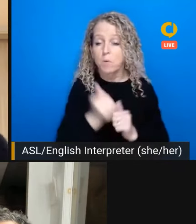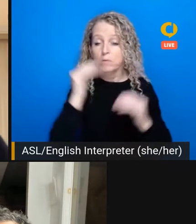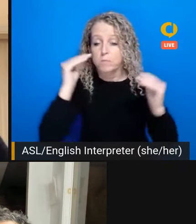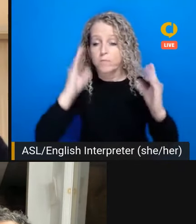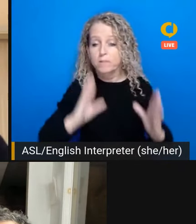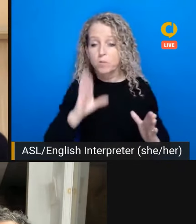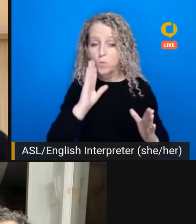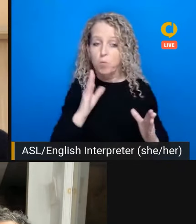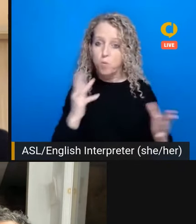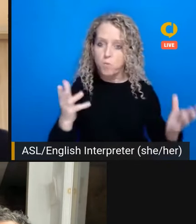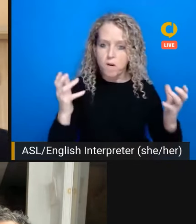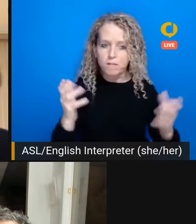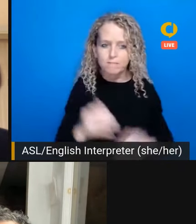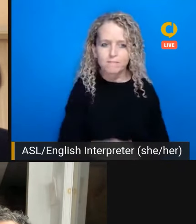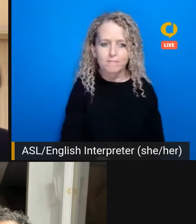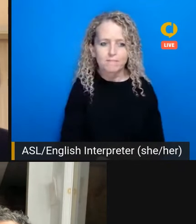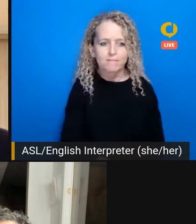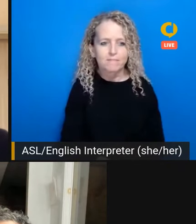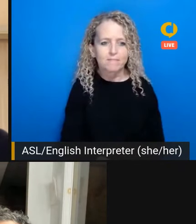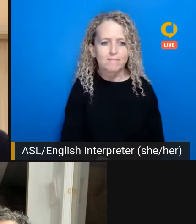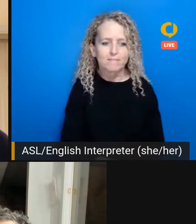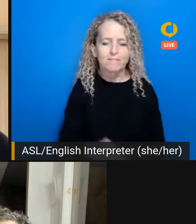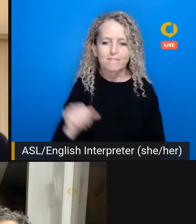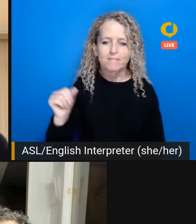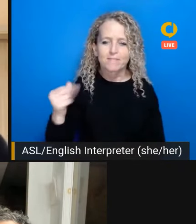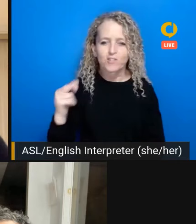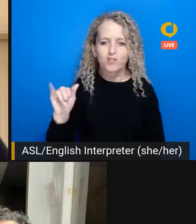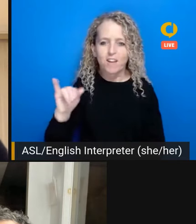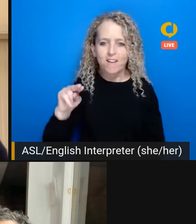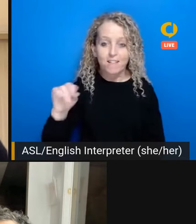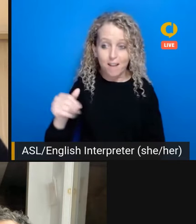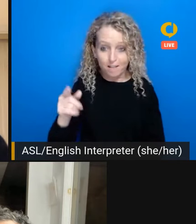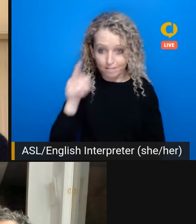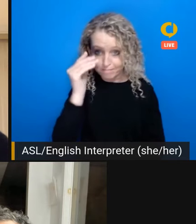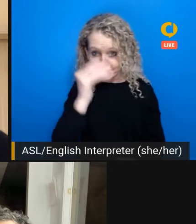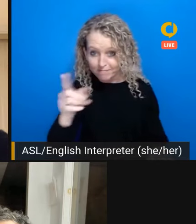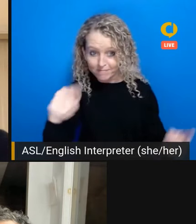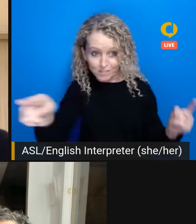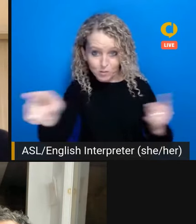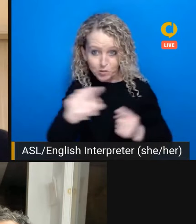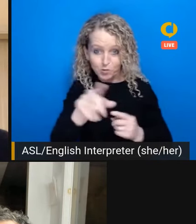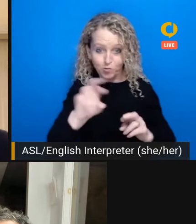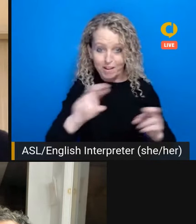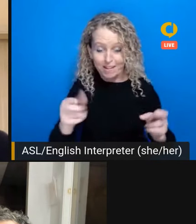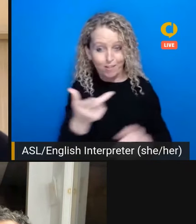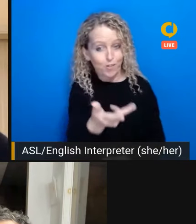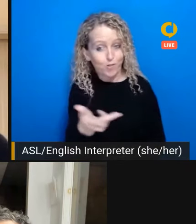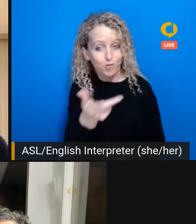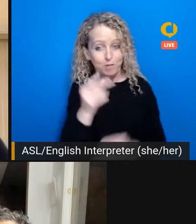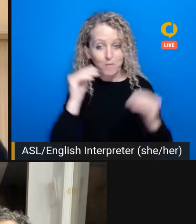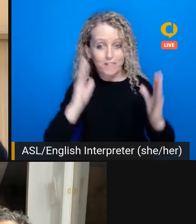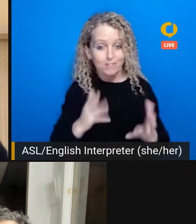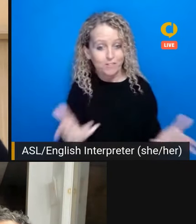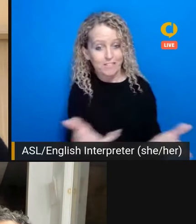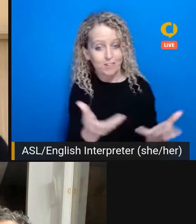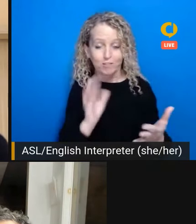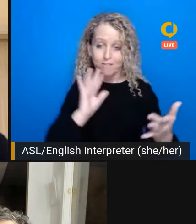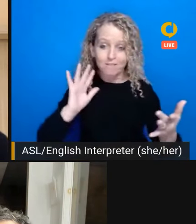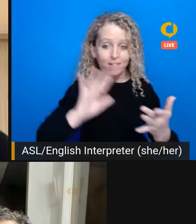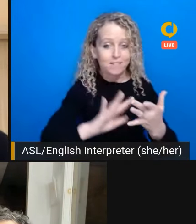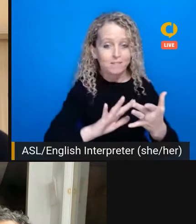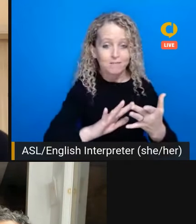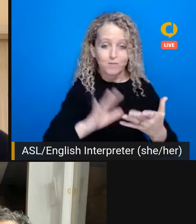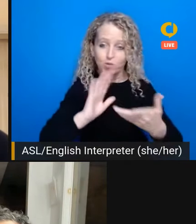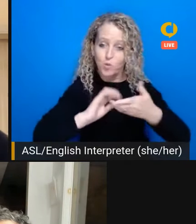We heard it here first. Reach out to a professor. You have three here. Thank you so much to everyone for